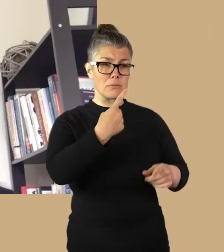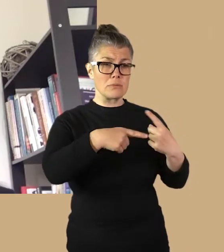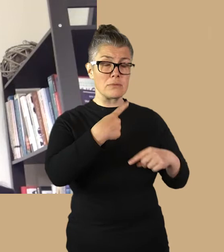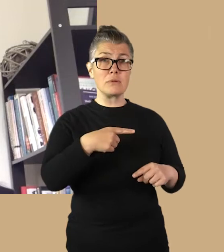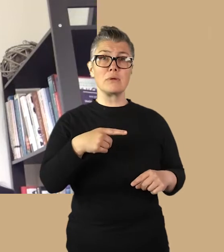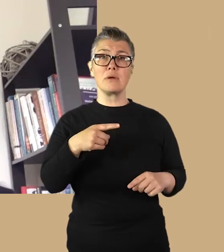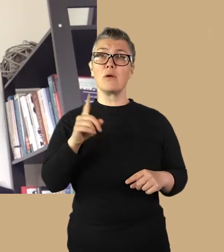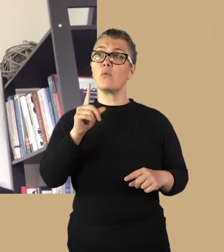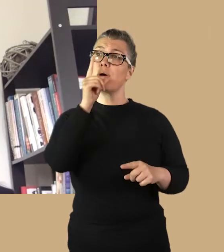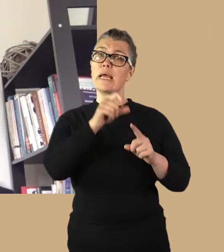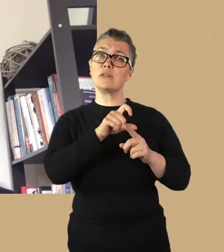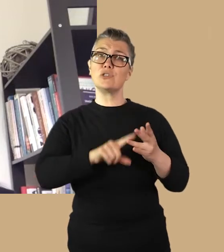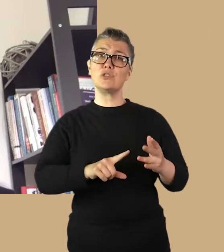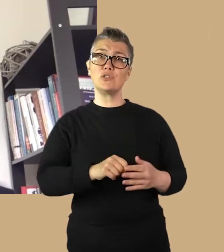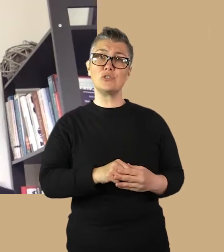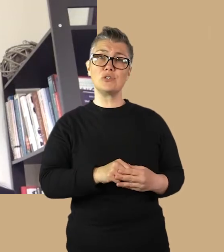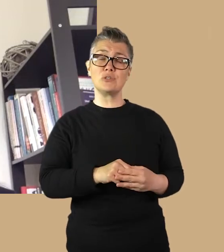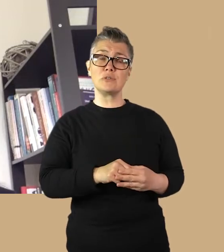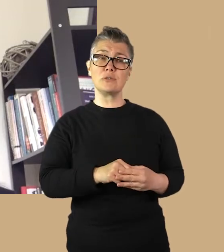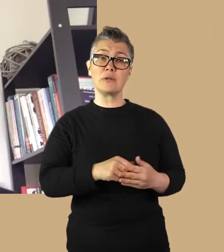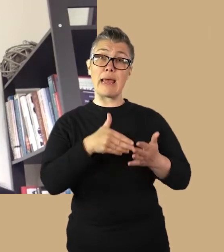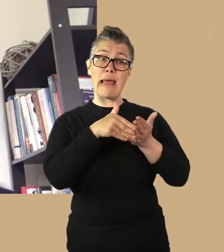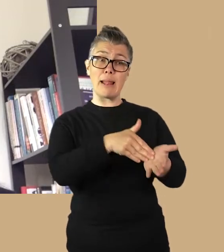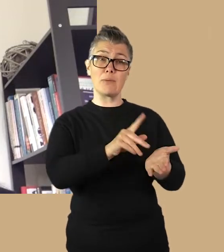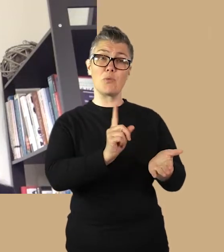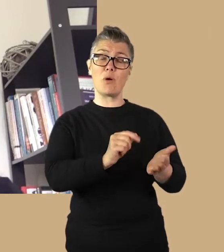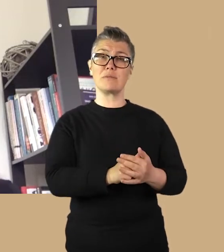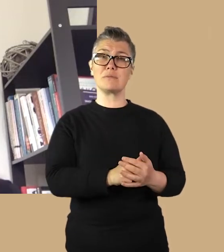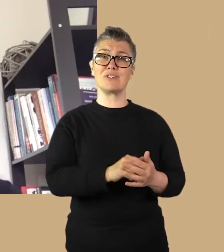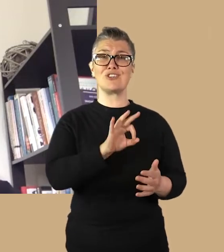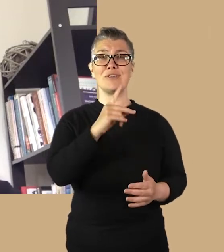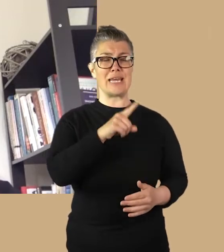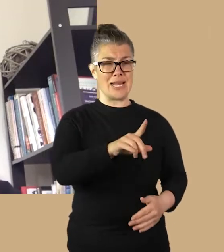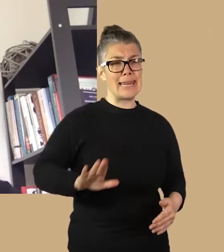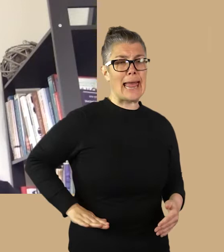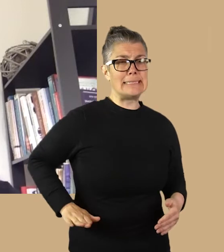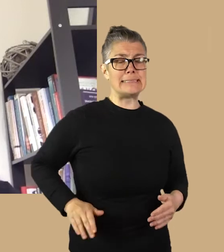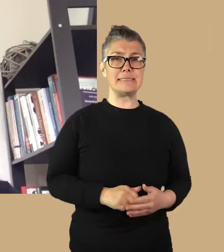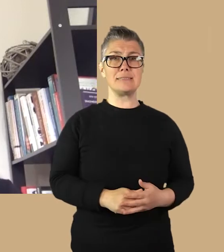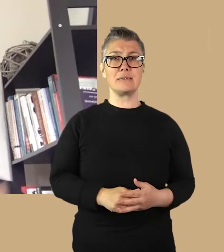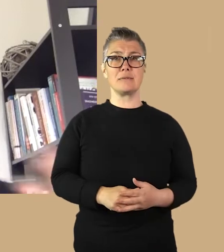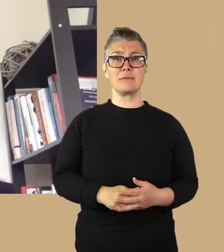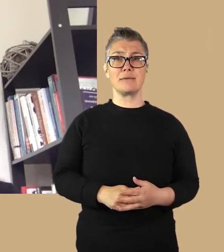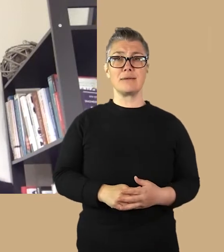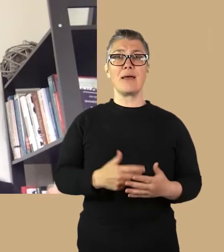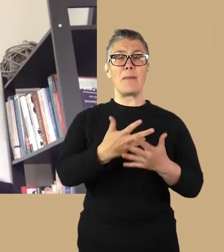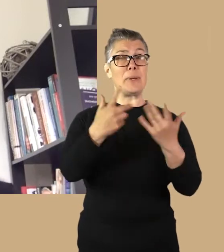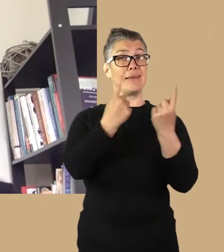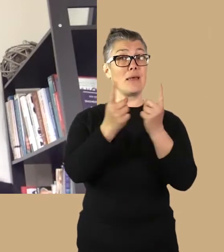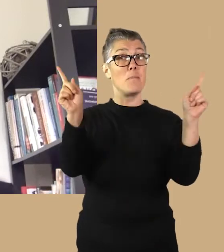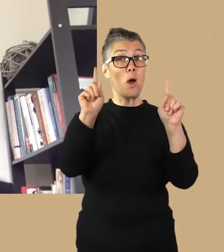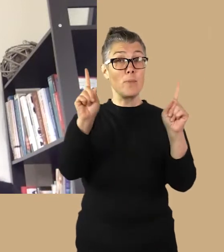them, instead of calling them that you're being lazy. So, we hear procrastination being a very big thing